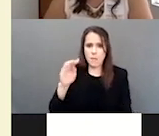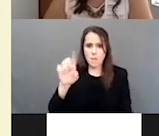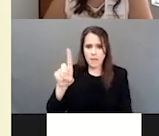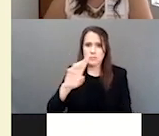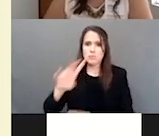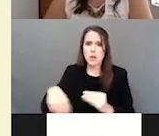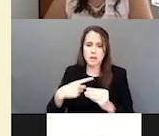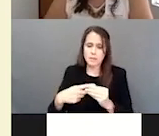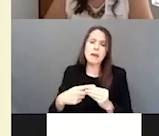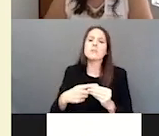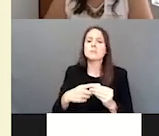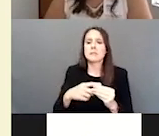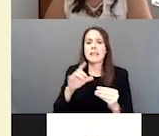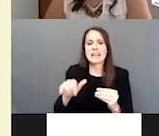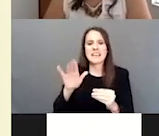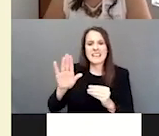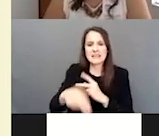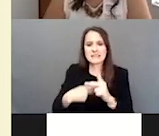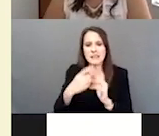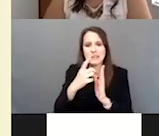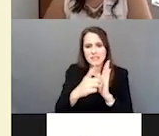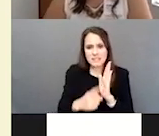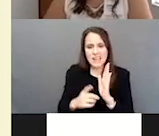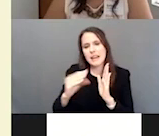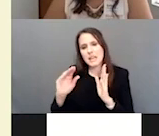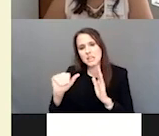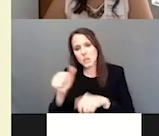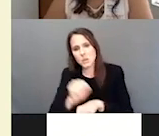the decolonizing design platform and some other work.